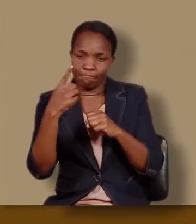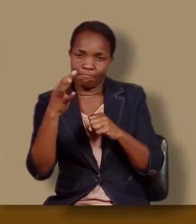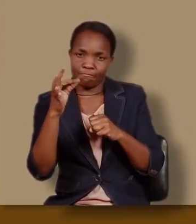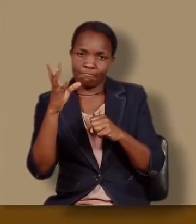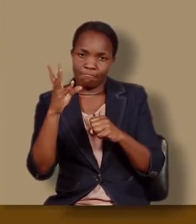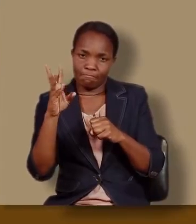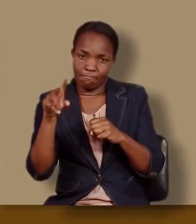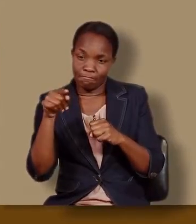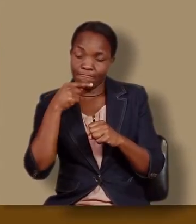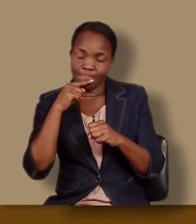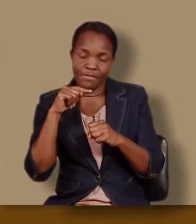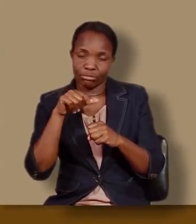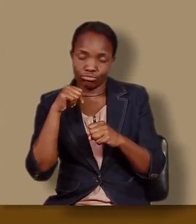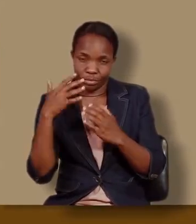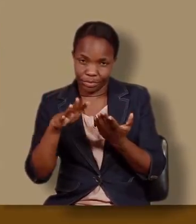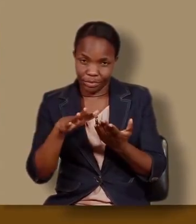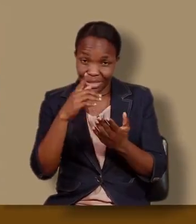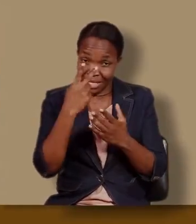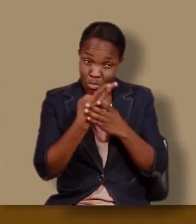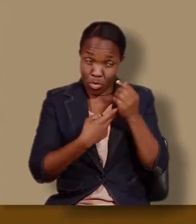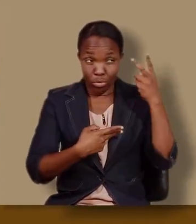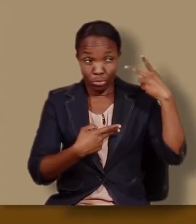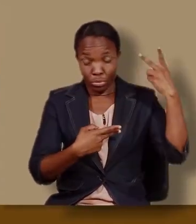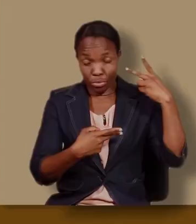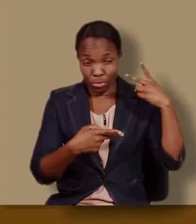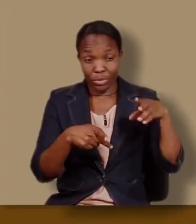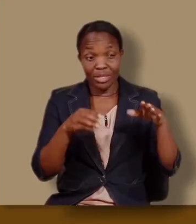men were the chief designers of apartheid.